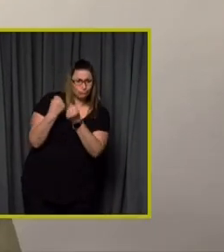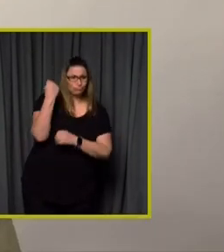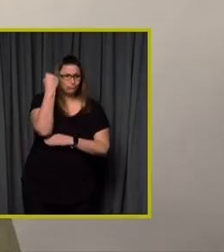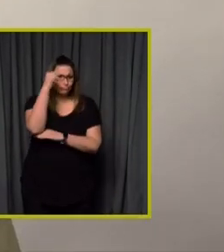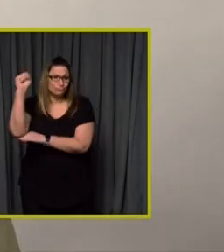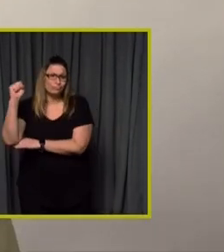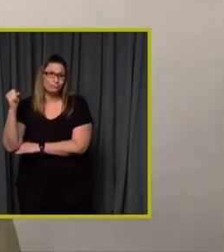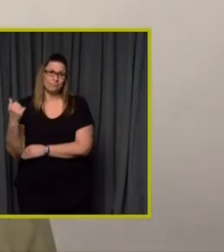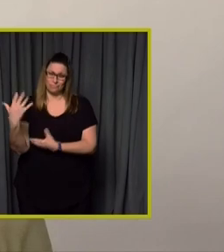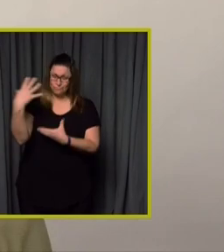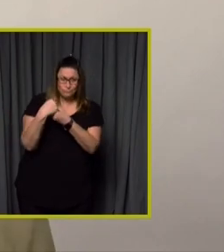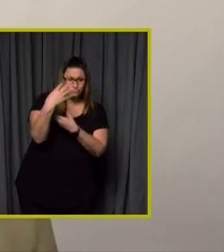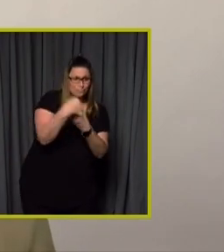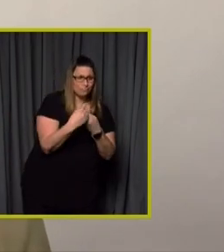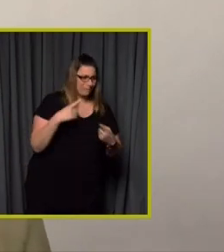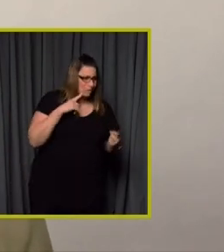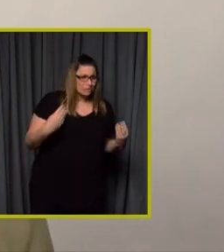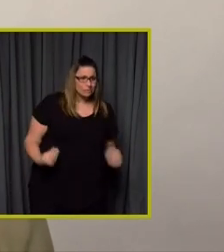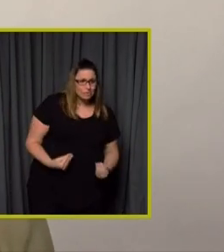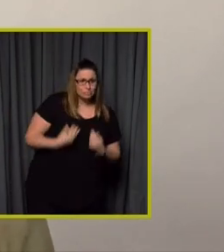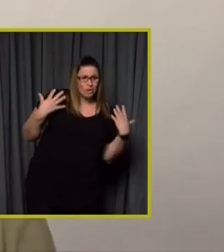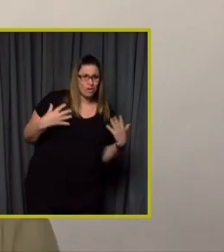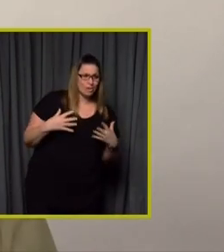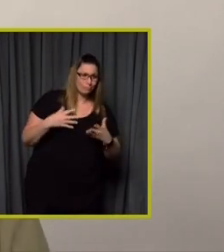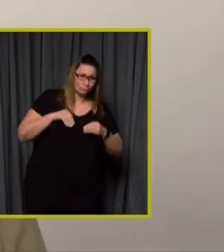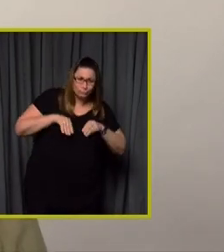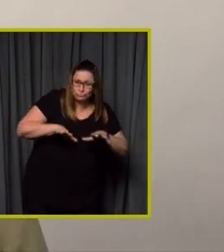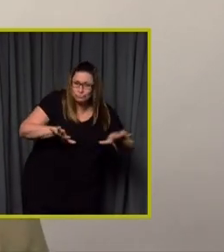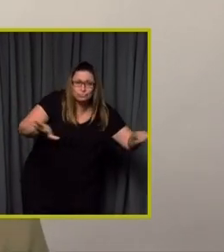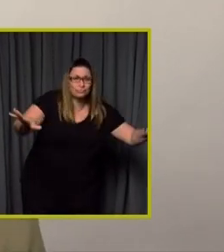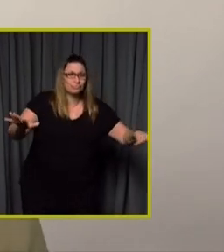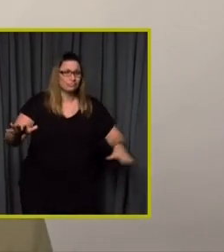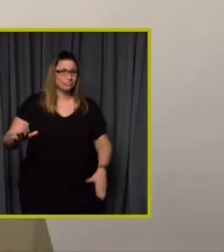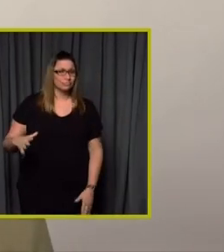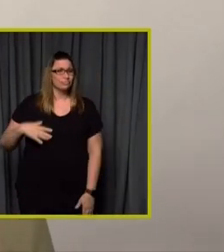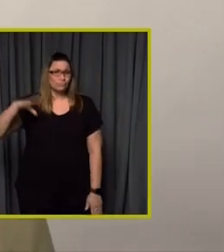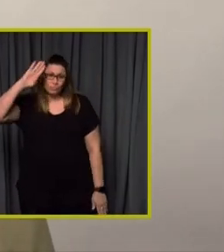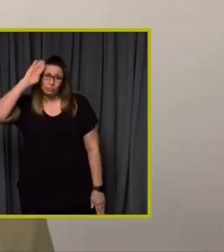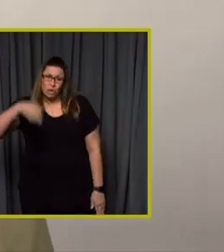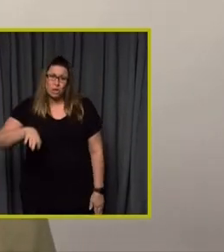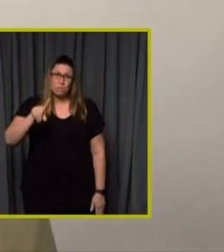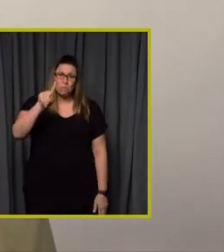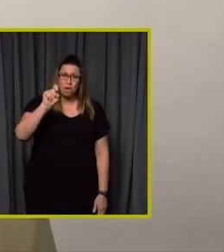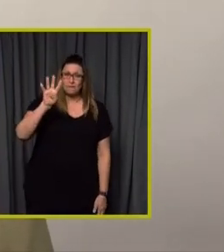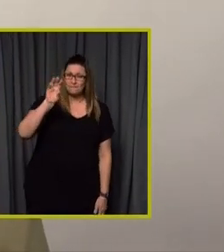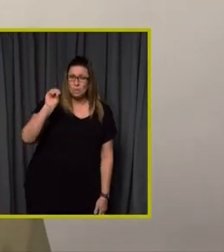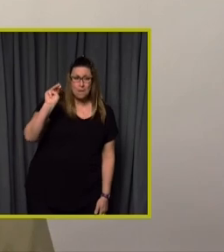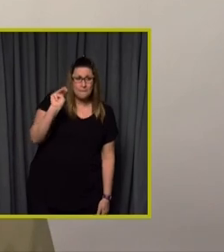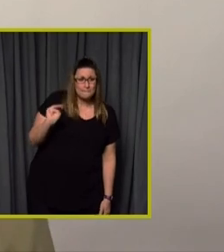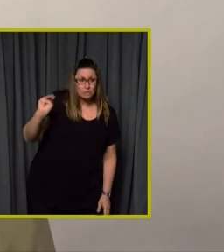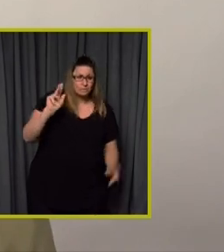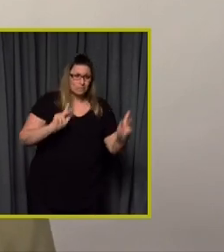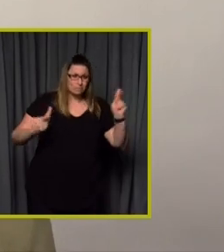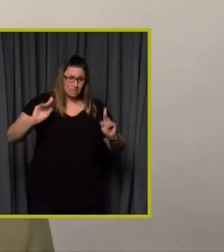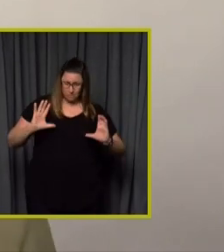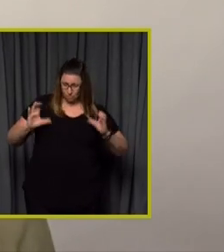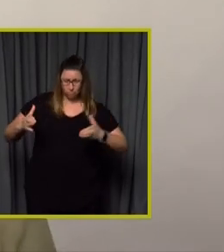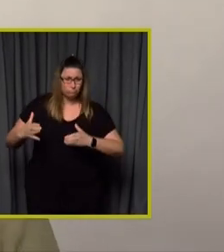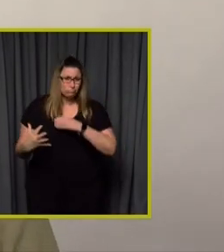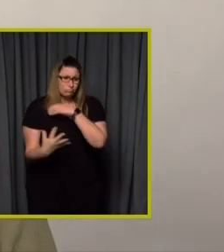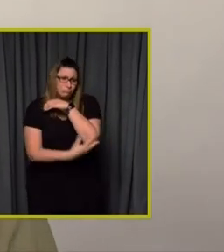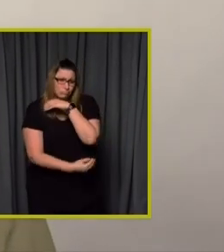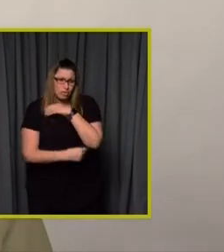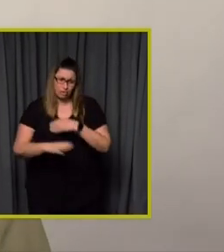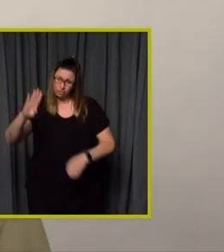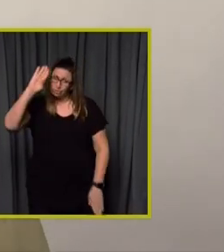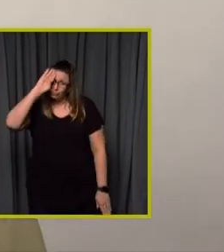moral revival. Did you know there are 140 million people in this country who are poor, or one